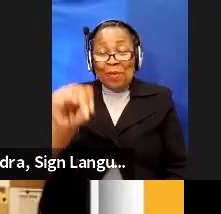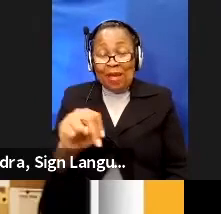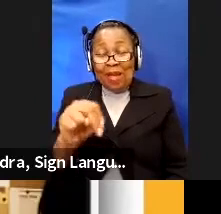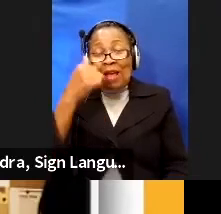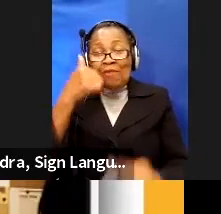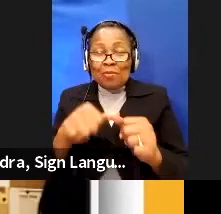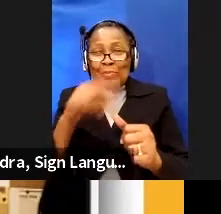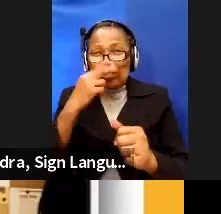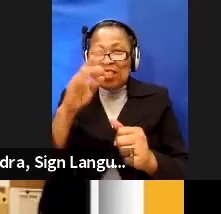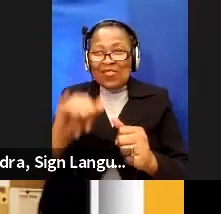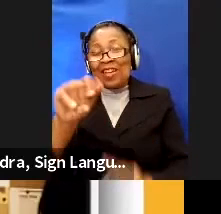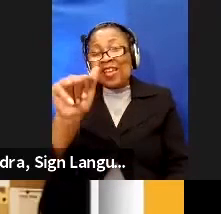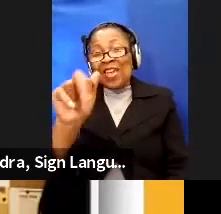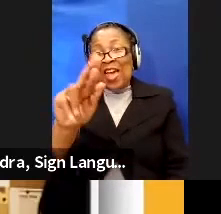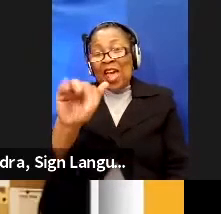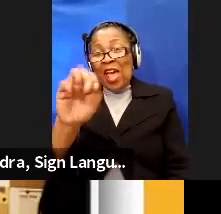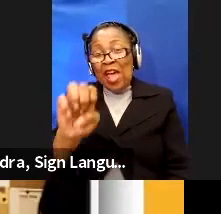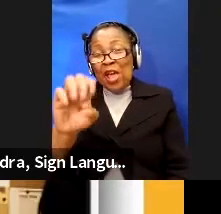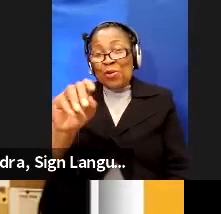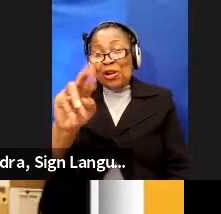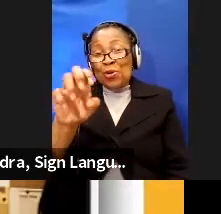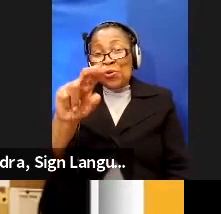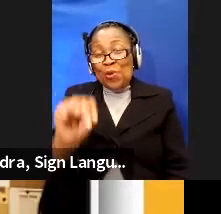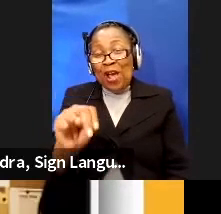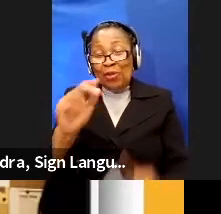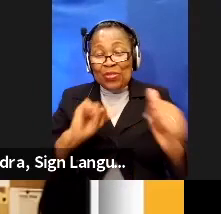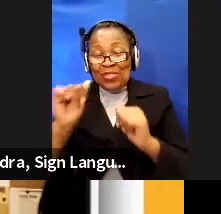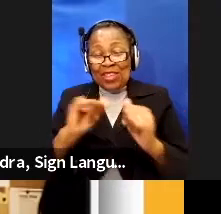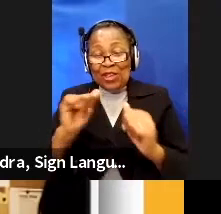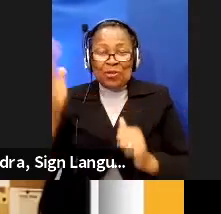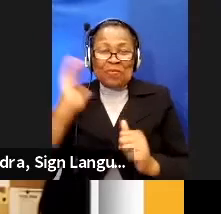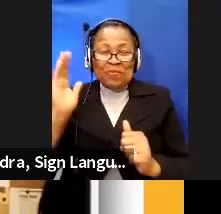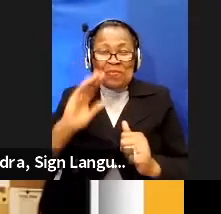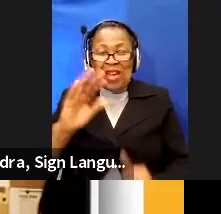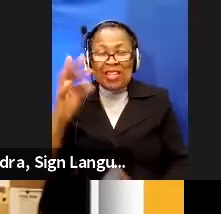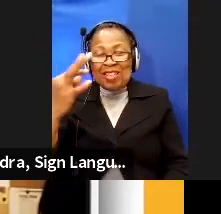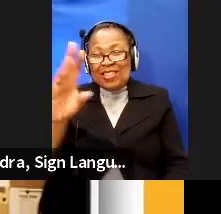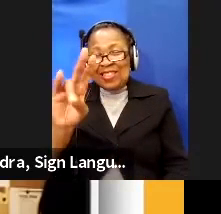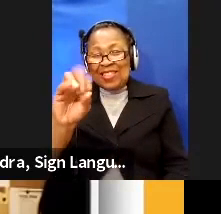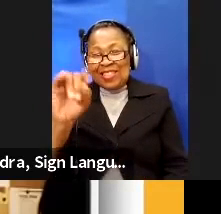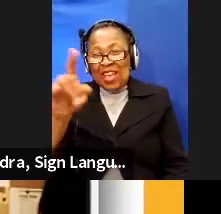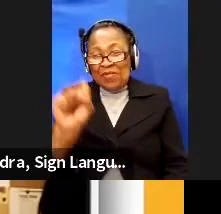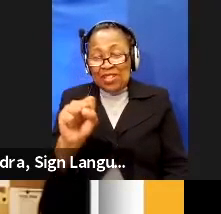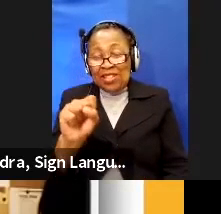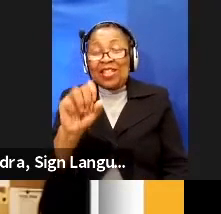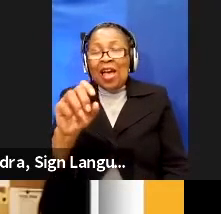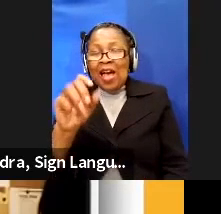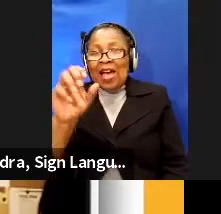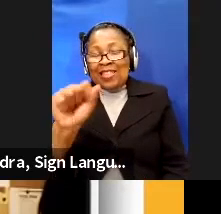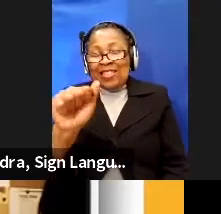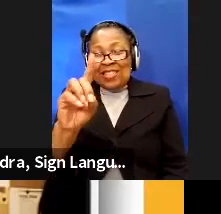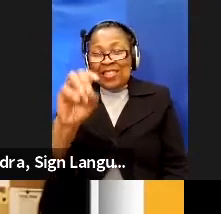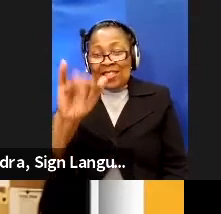Airy Crown Theater in Chicago back in the 70s when it was Sandy Duncan. Yeah, that's how old I am. I think I just